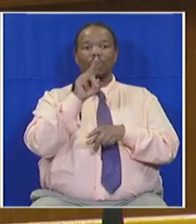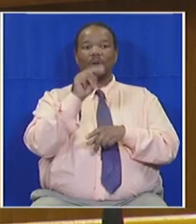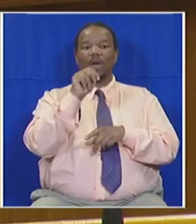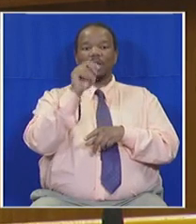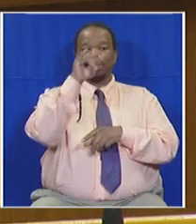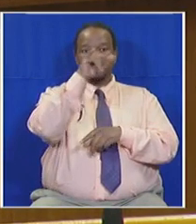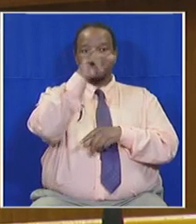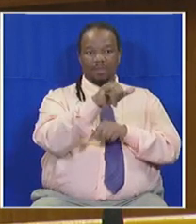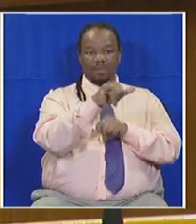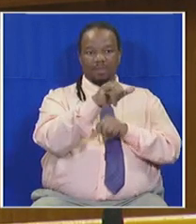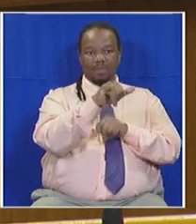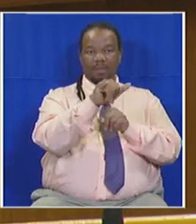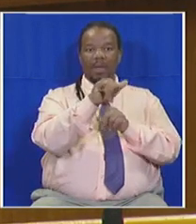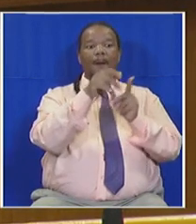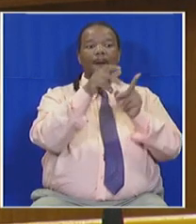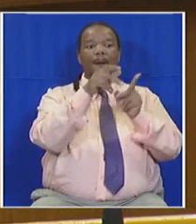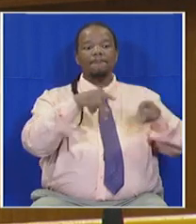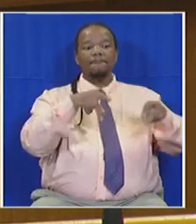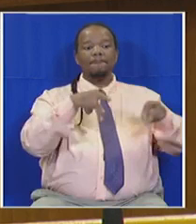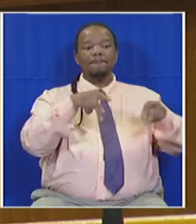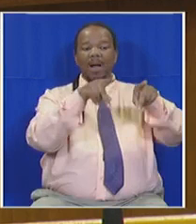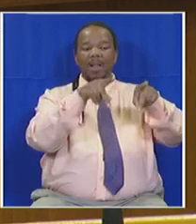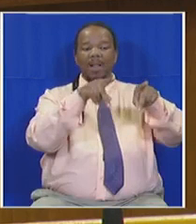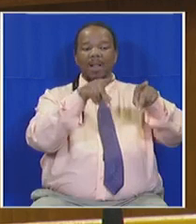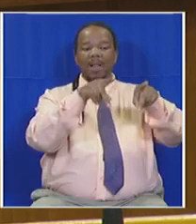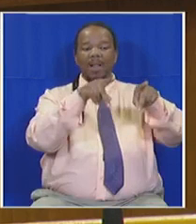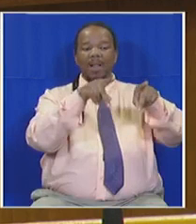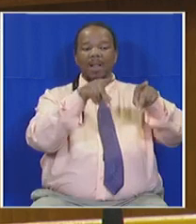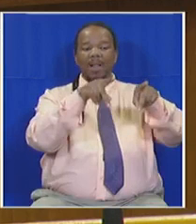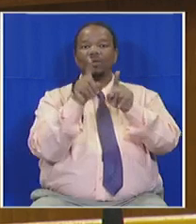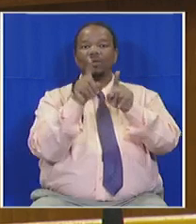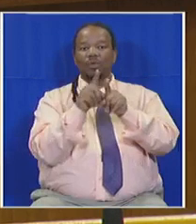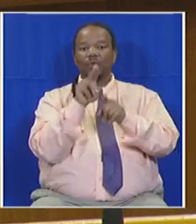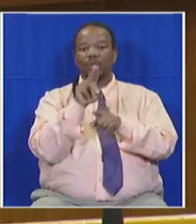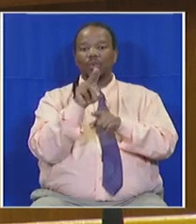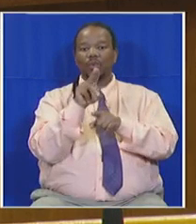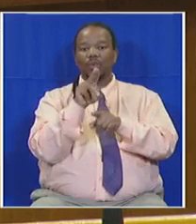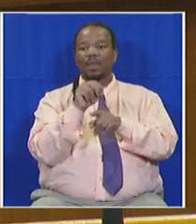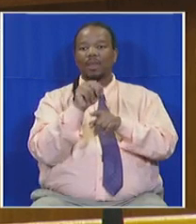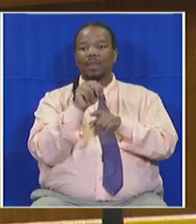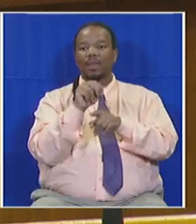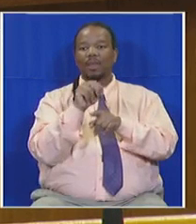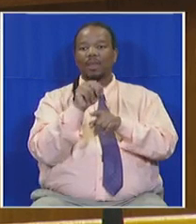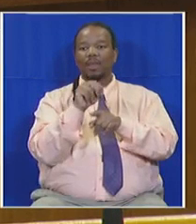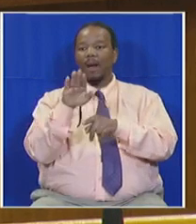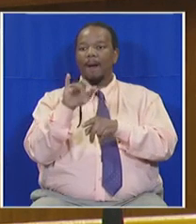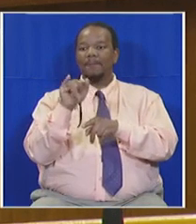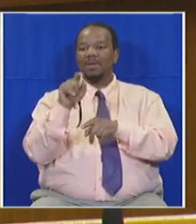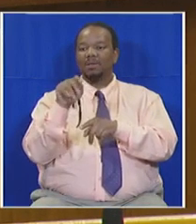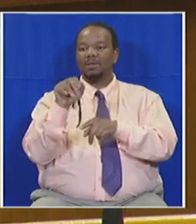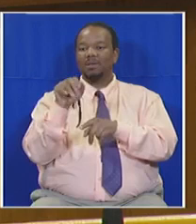to oversee the effectiveness of the UN Habitat, a program that promotes socially